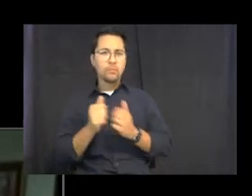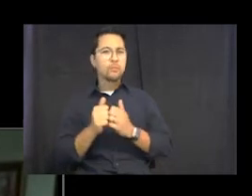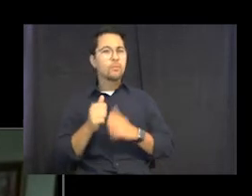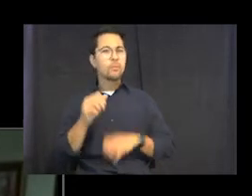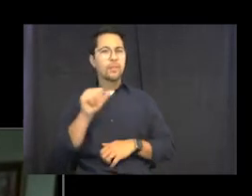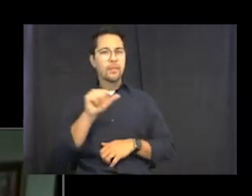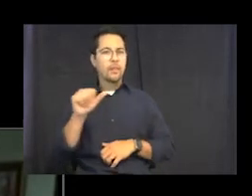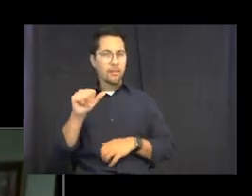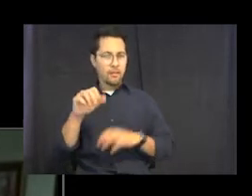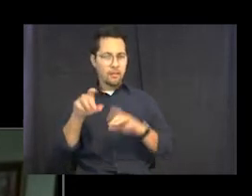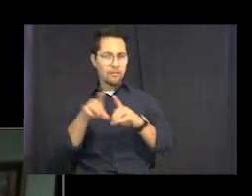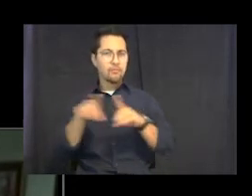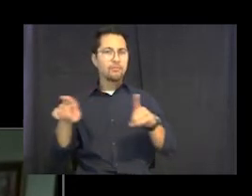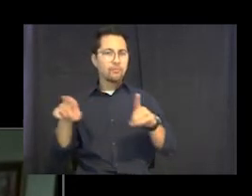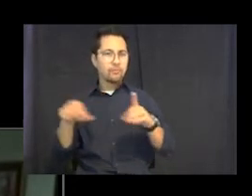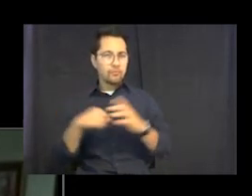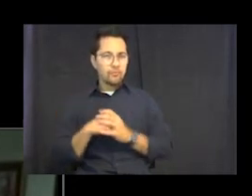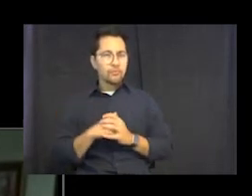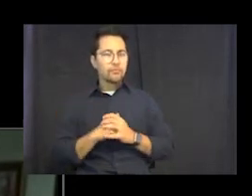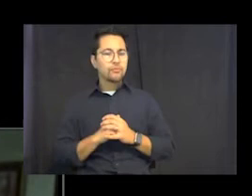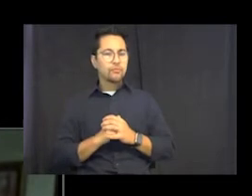AA degree.